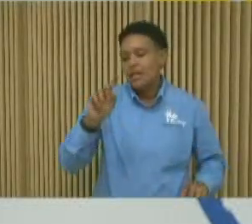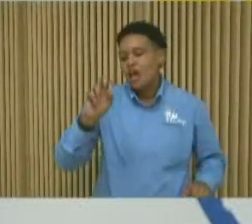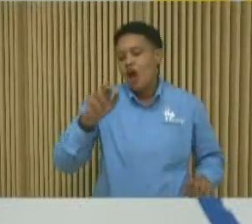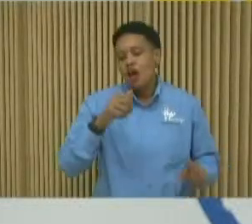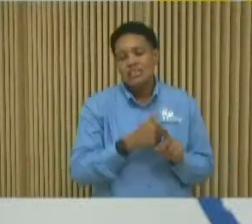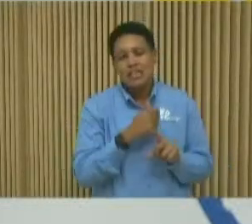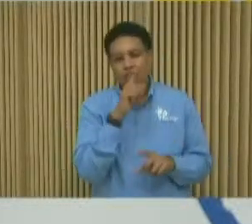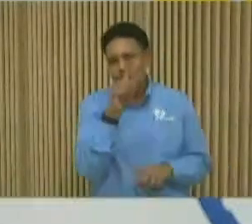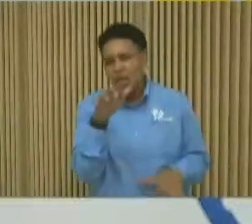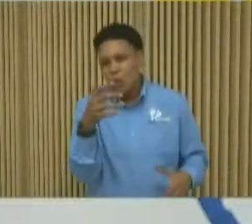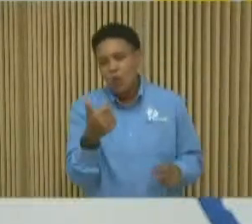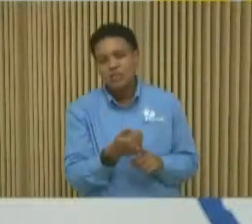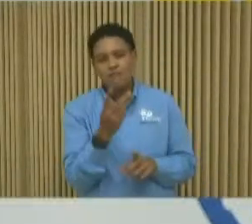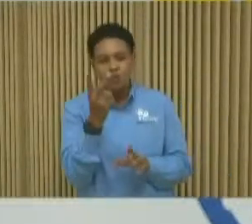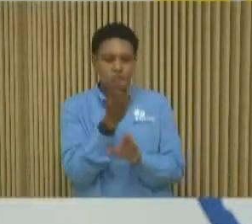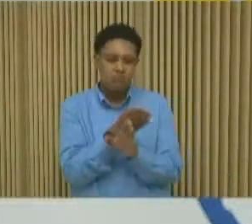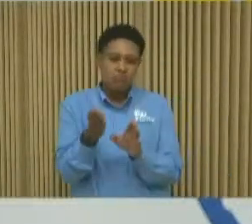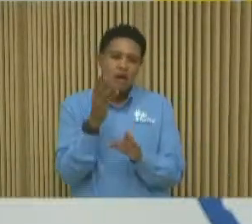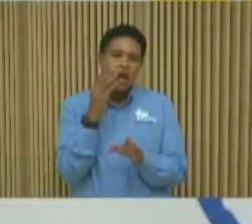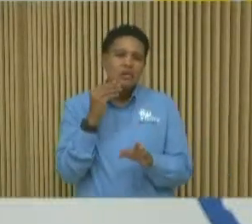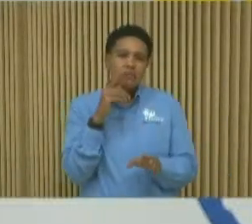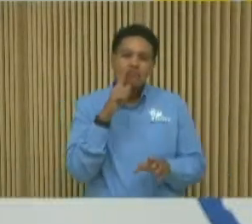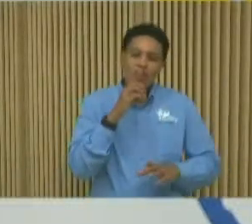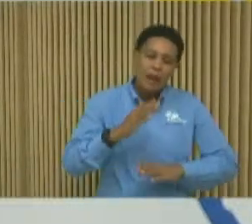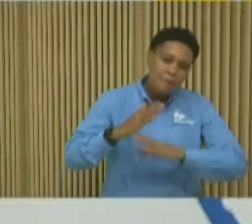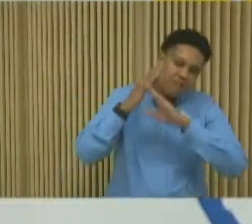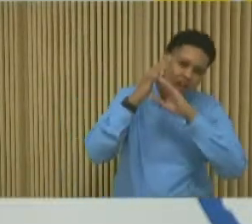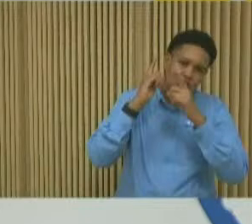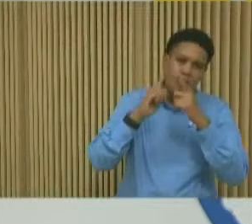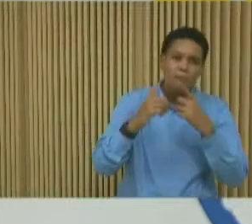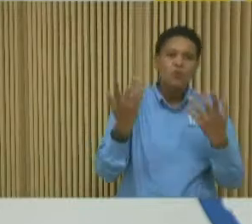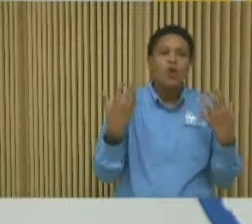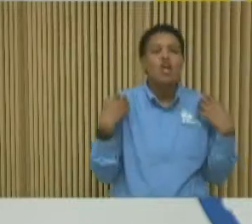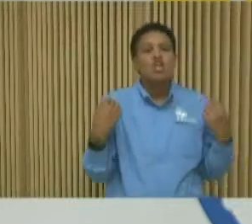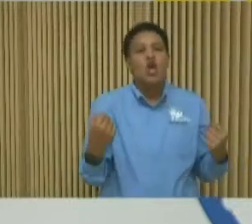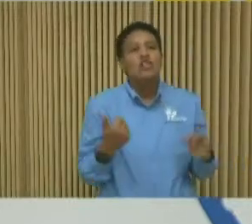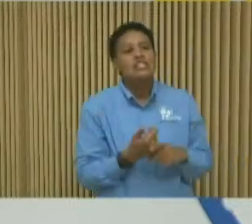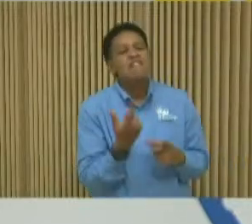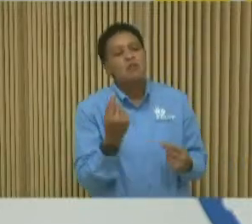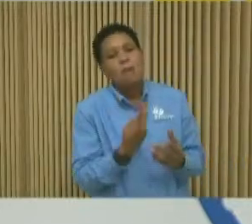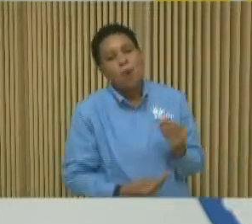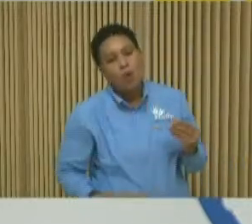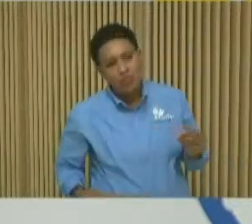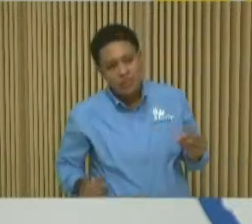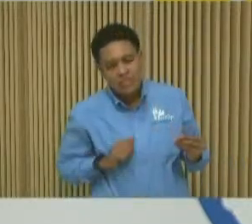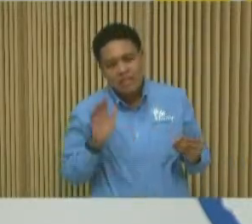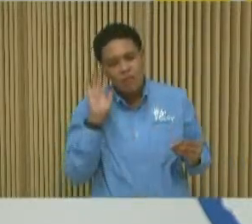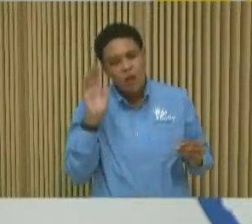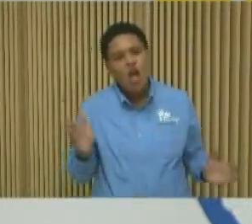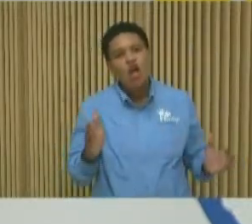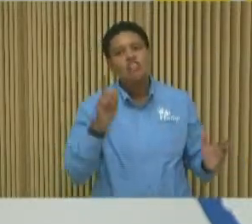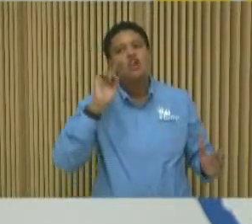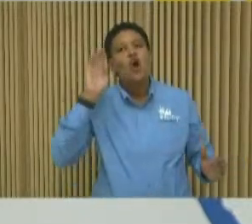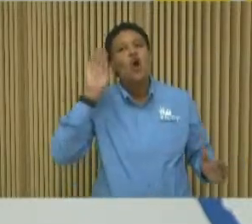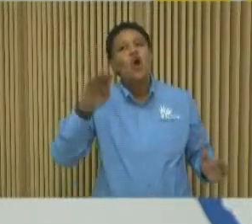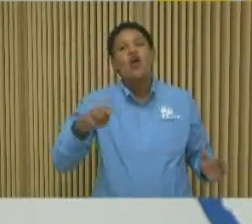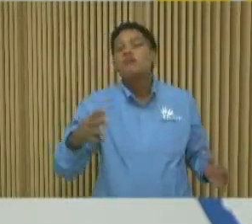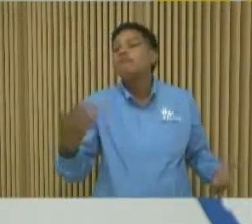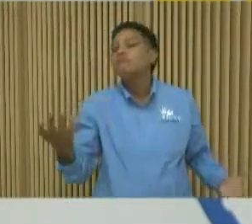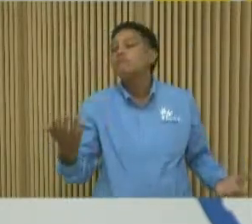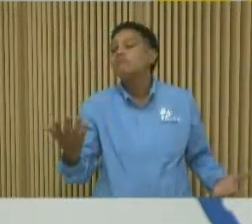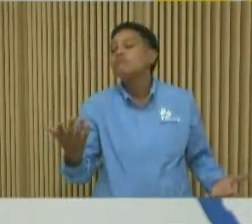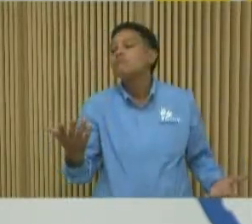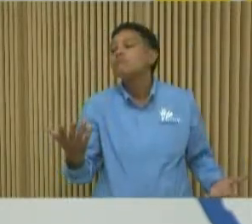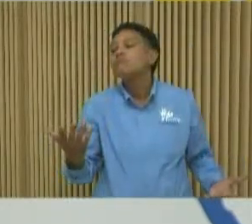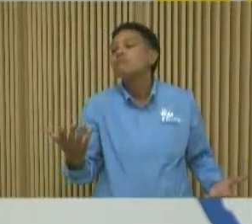it's really twofold. It has a prevention and cure, and it has done both. So I will encourage everyone as